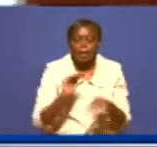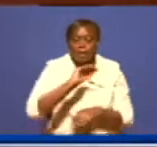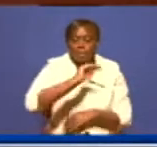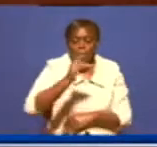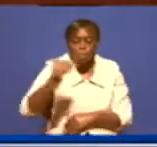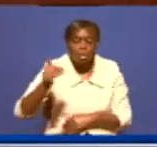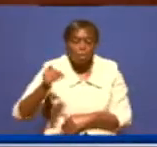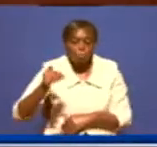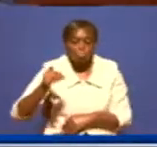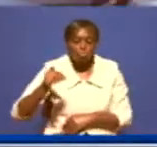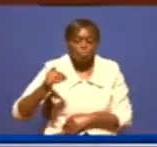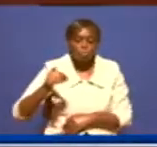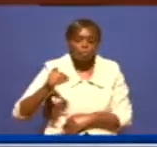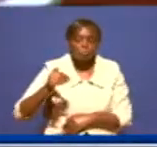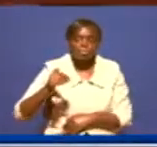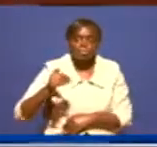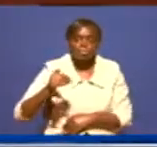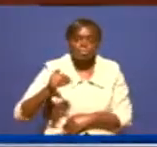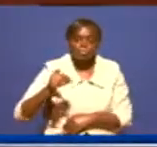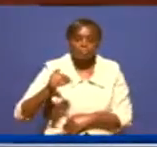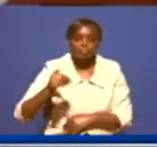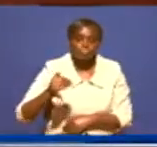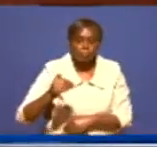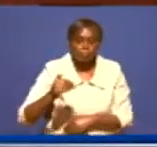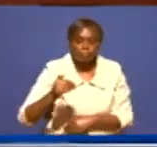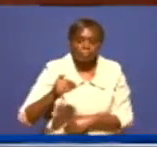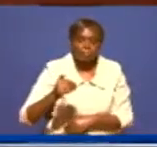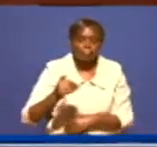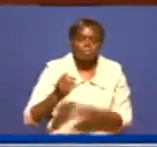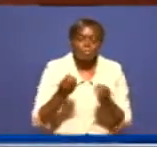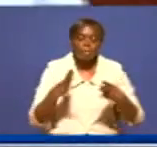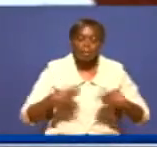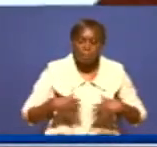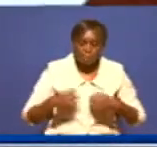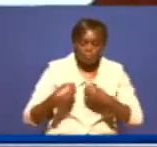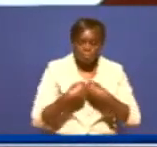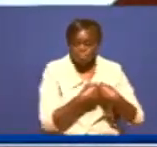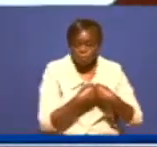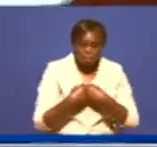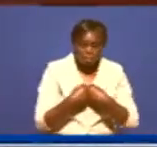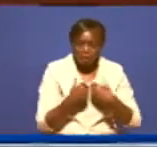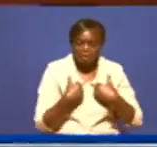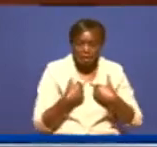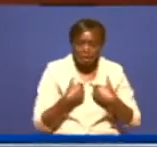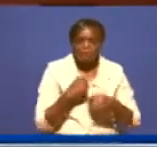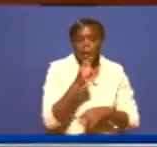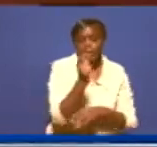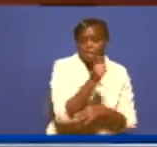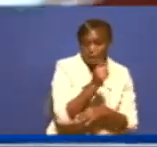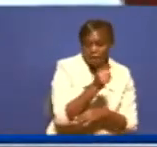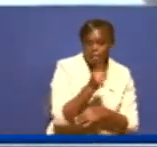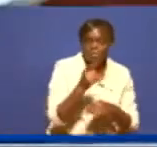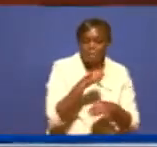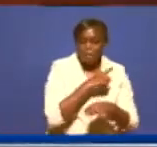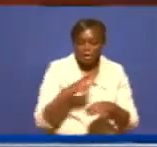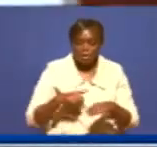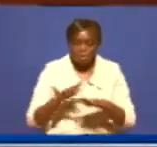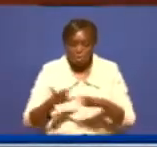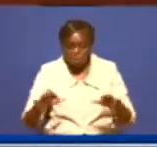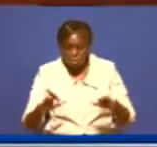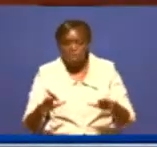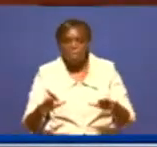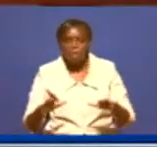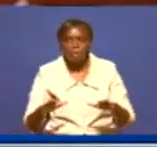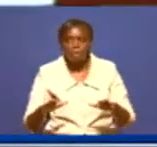like Kuzimia, I don't know what is happening, is that most of the people have challenges of tenancy and the issue of property and